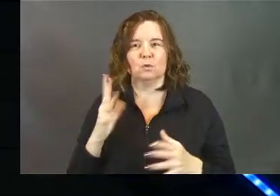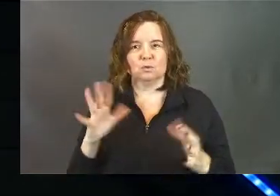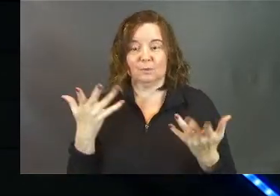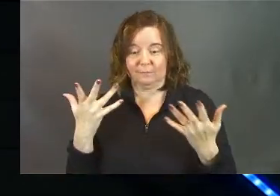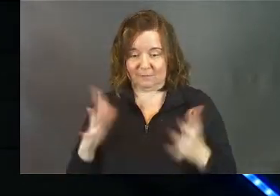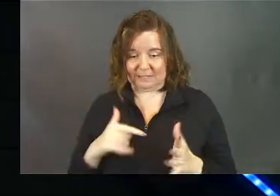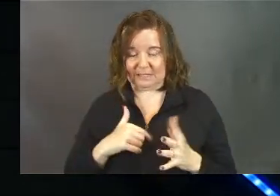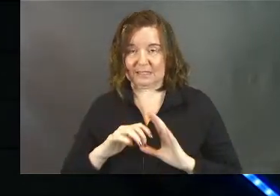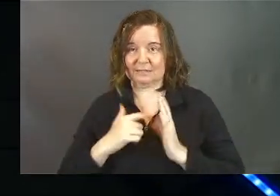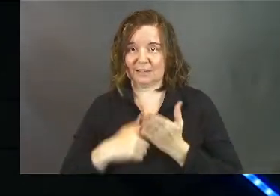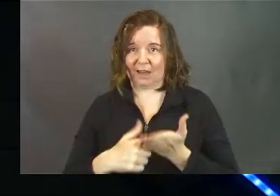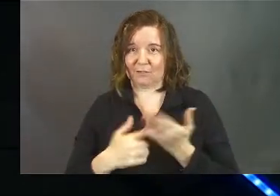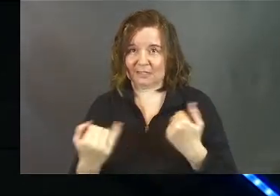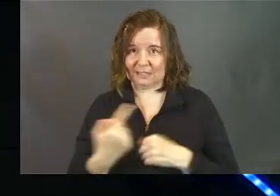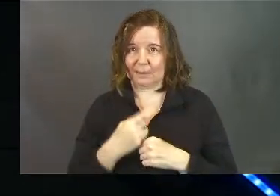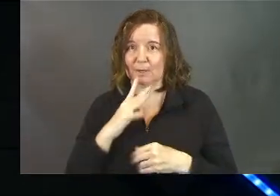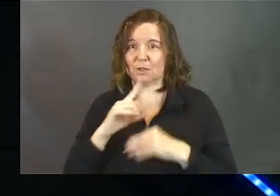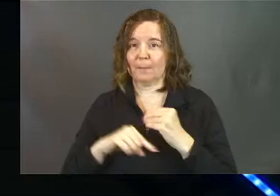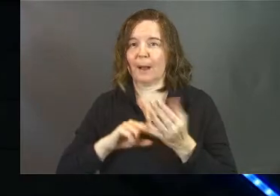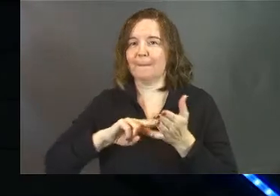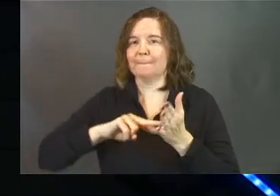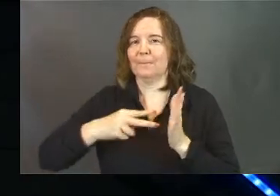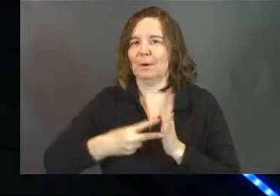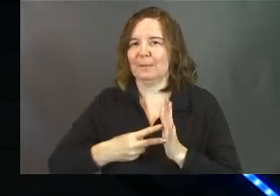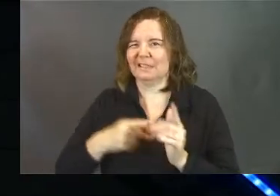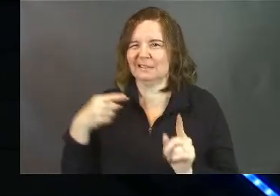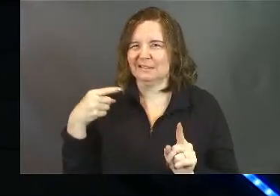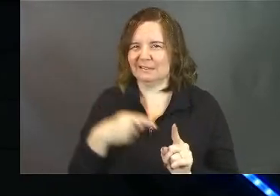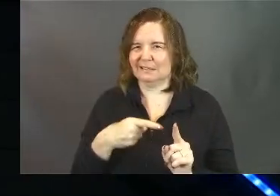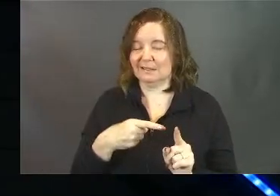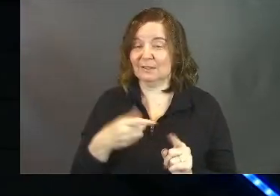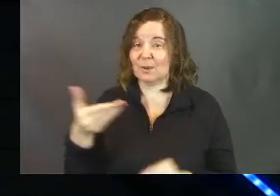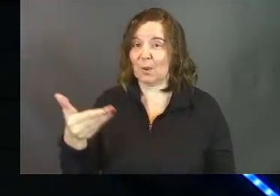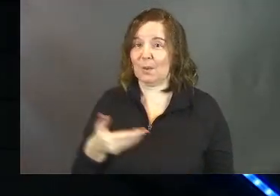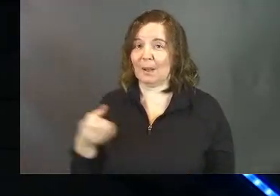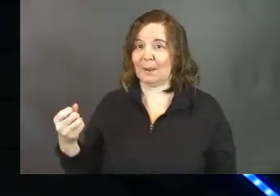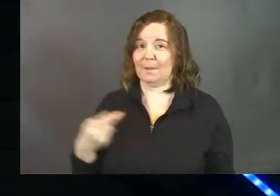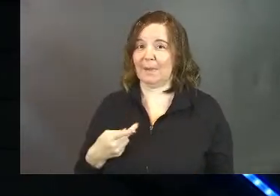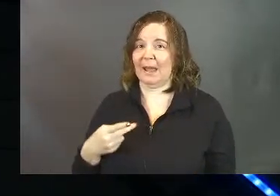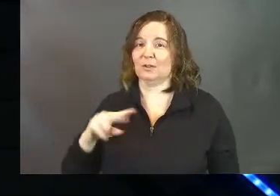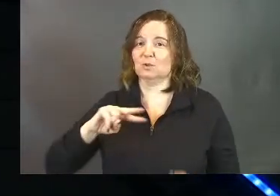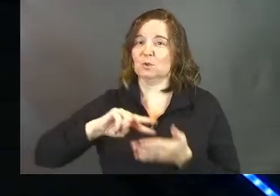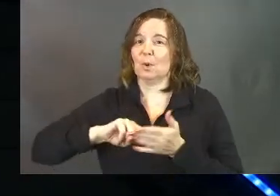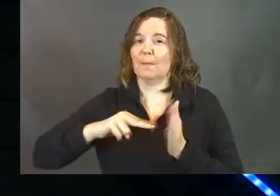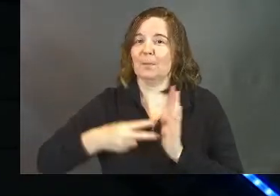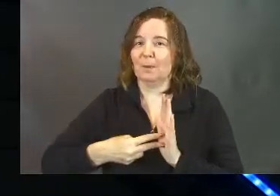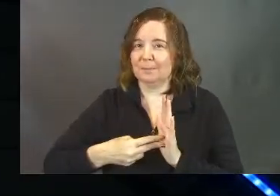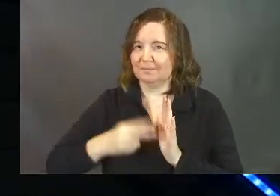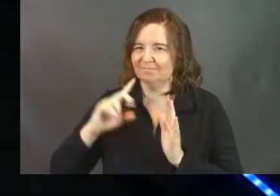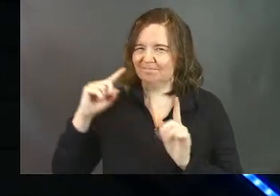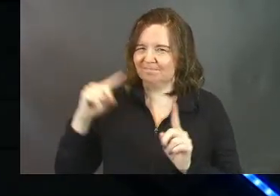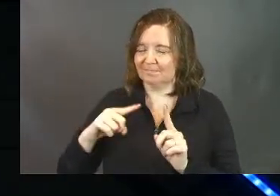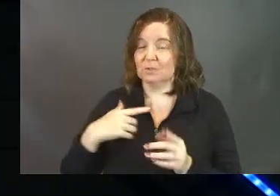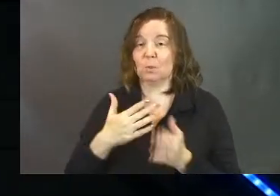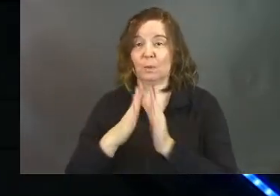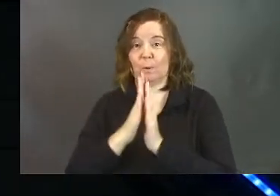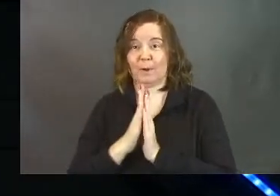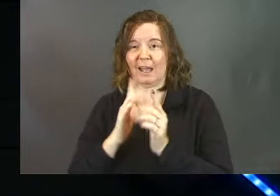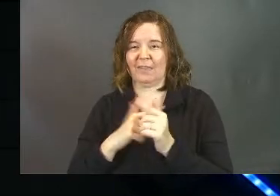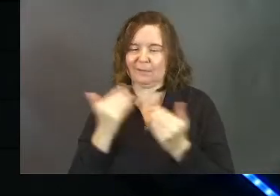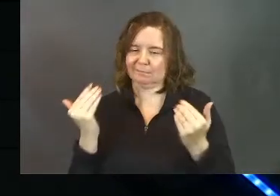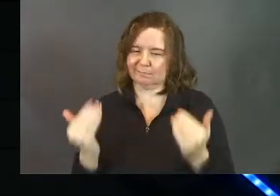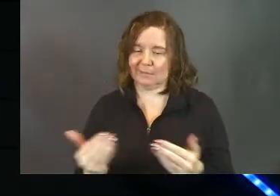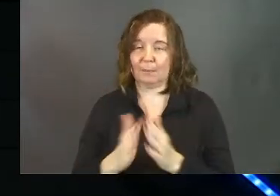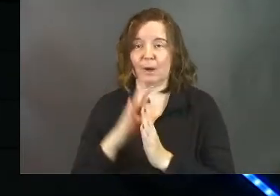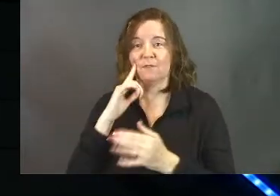up this conversation today by talking about purpose. Welcome back to purpose. So we're going to pray really quickly, and then we're going to jump in. I'm going to pray